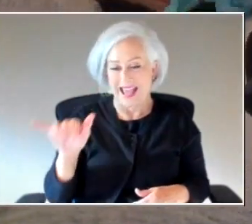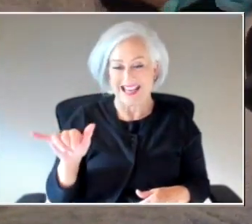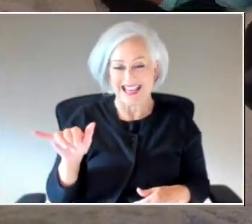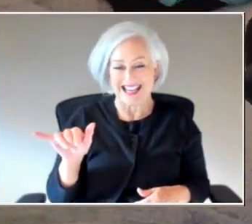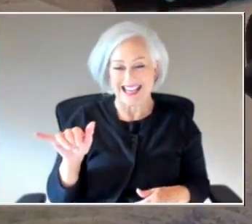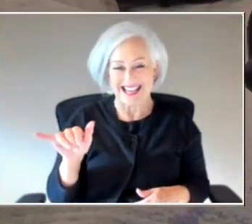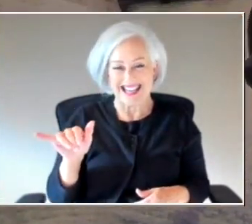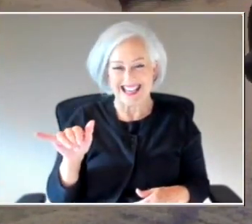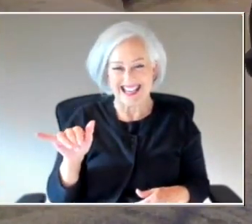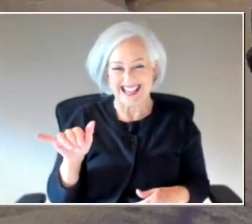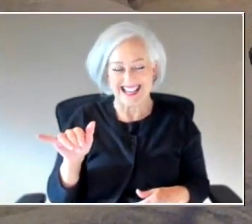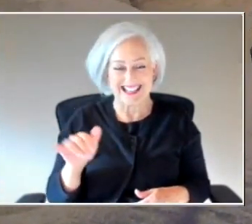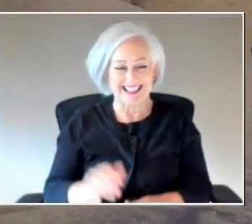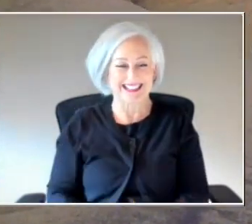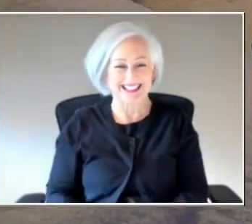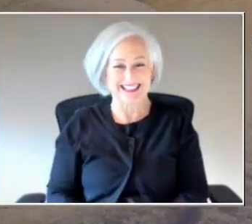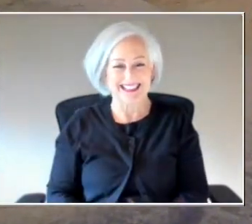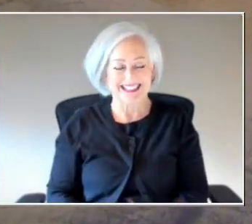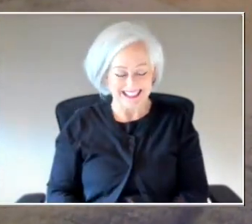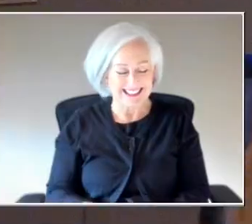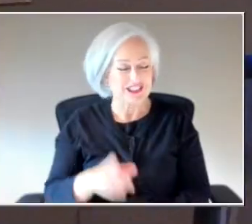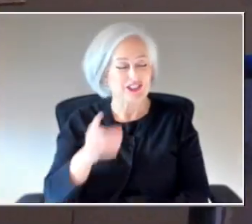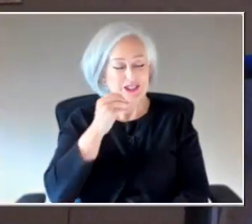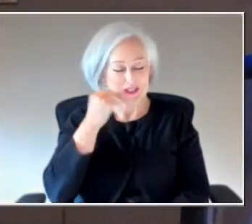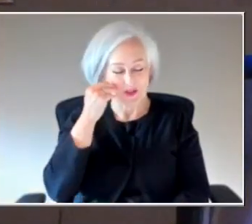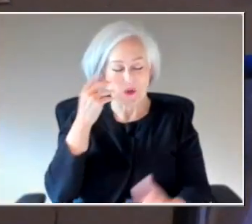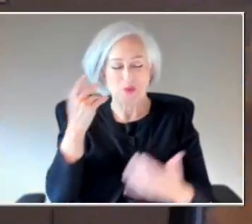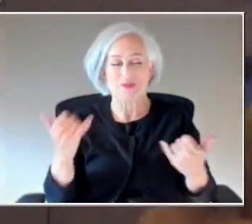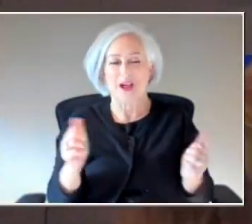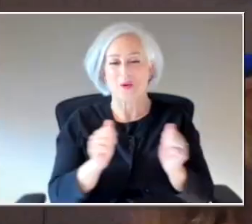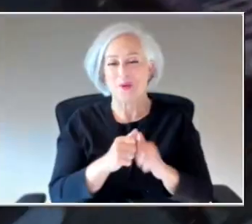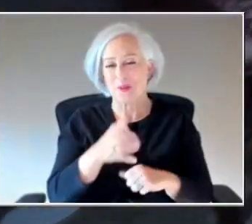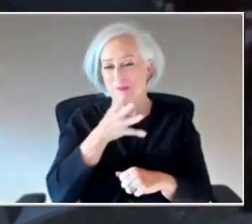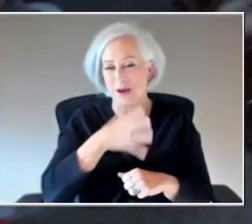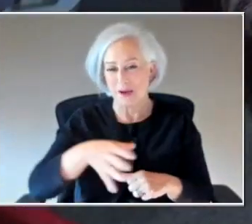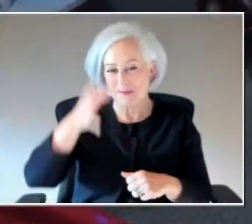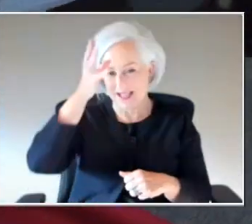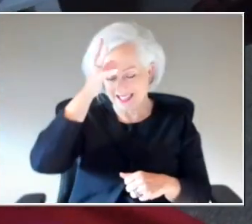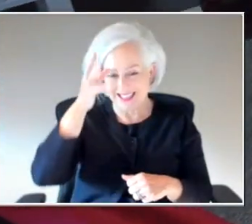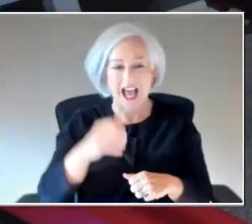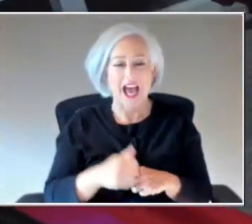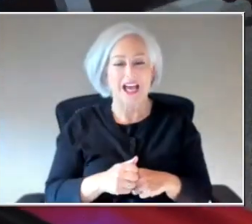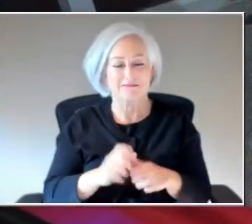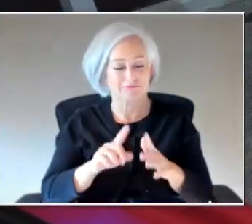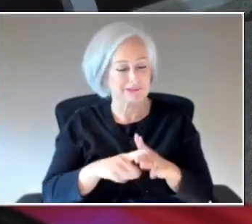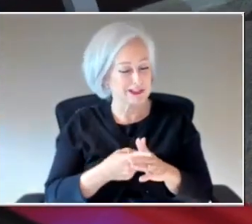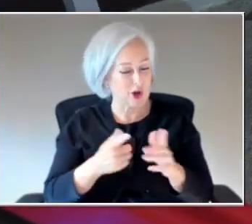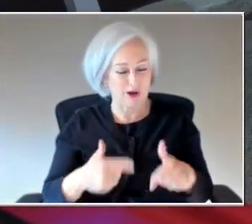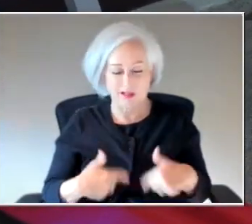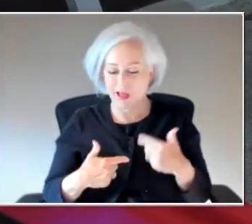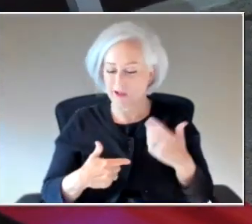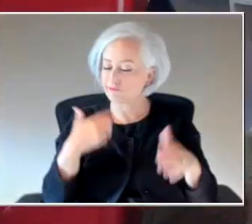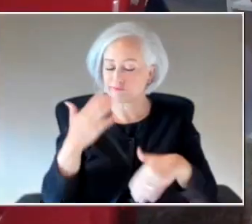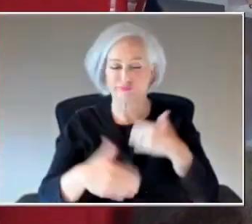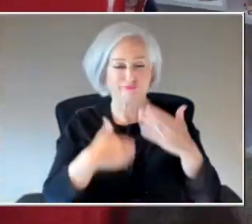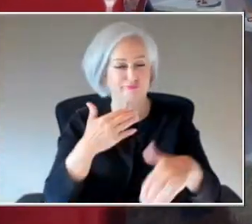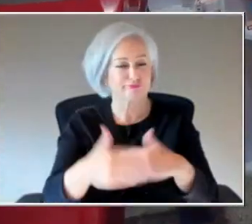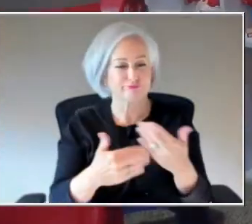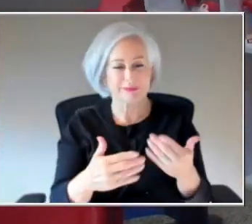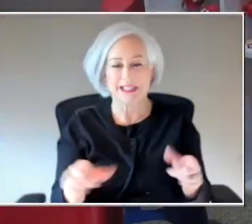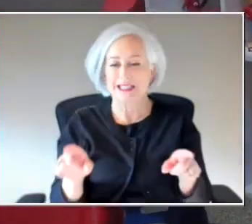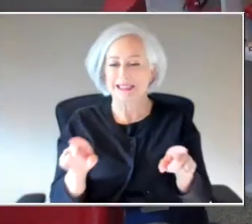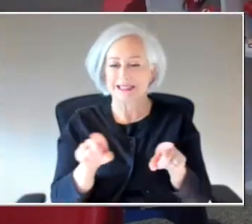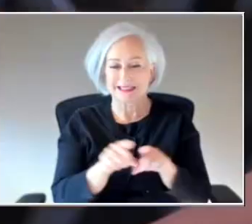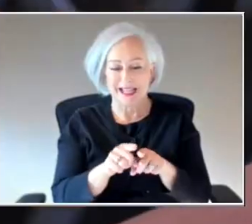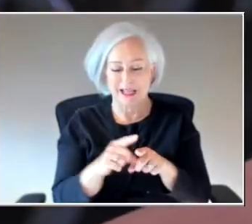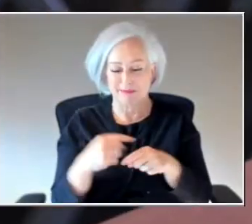You walked right by me. She's home now with Mom and Dad, picking up where they left off that day back in July of 2023. Not much to